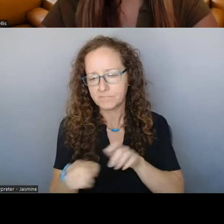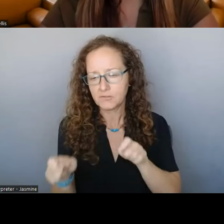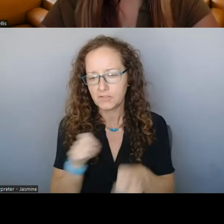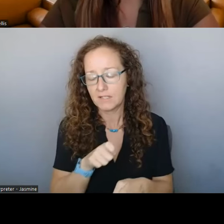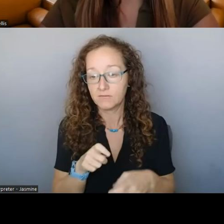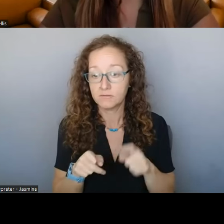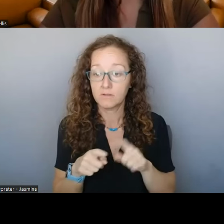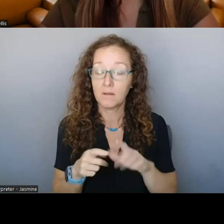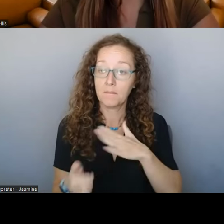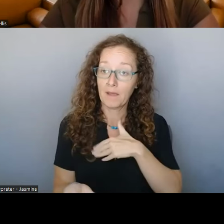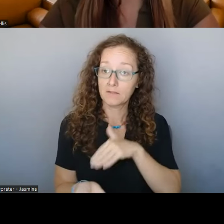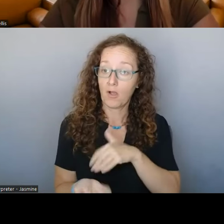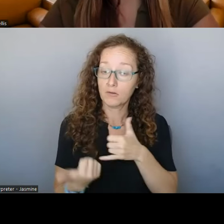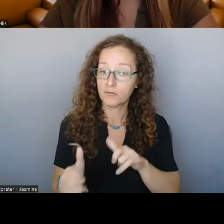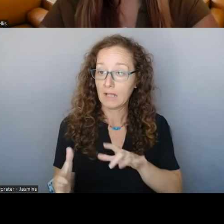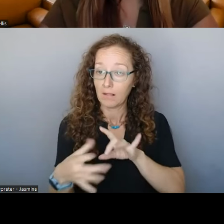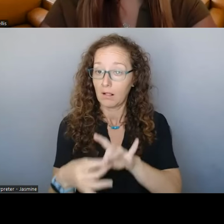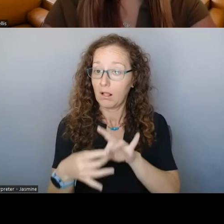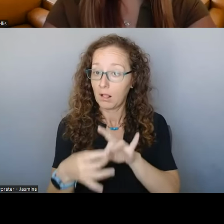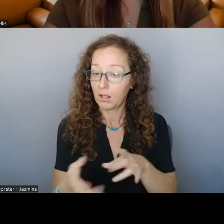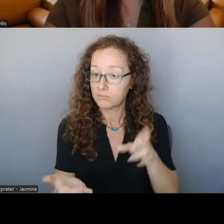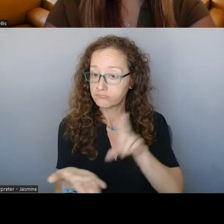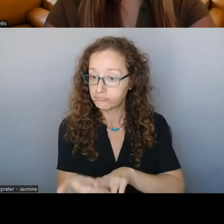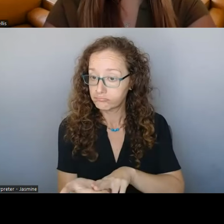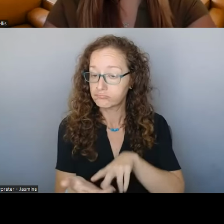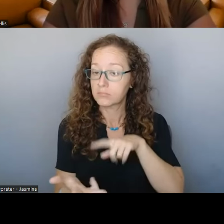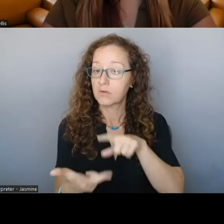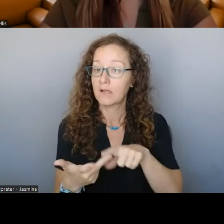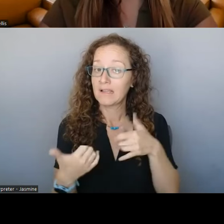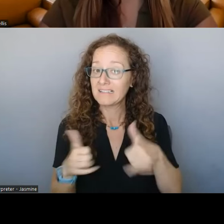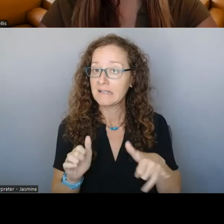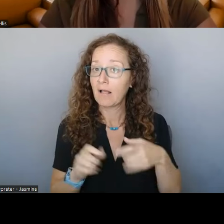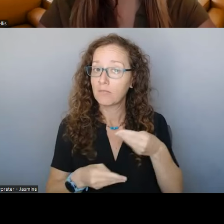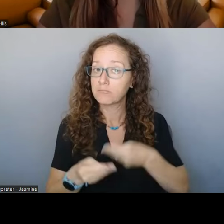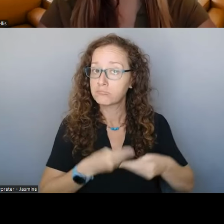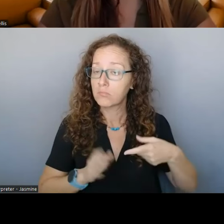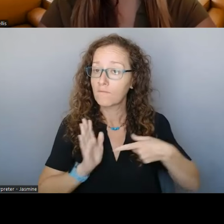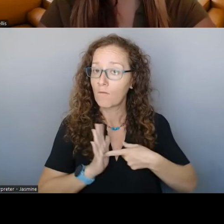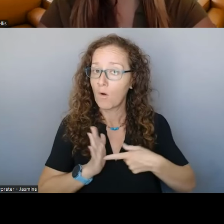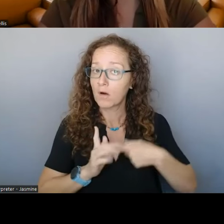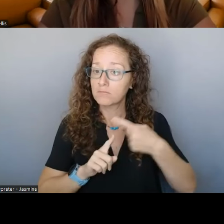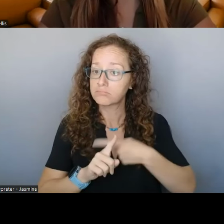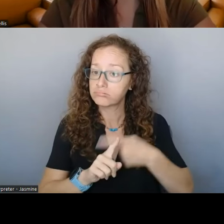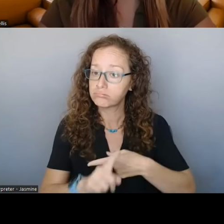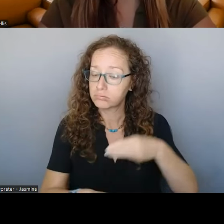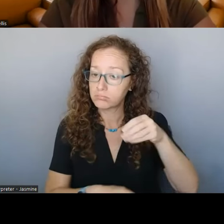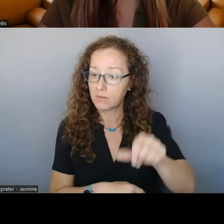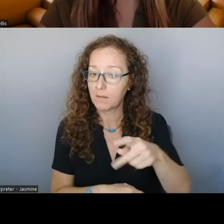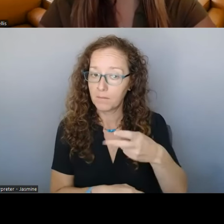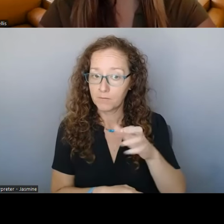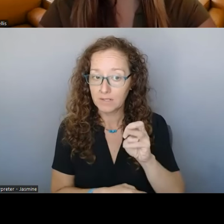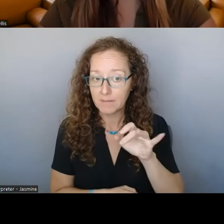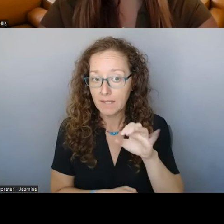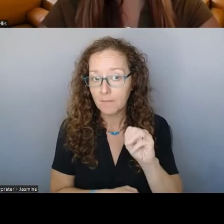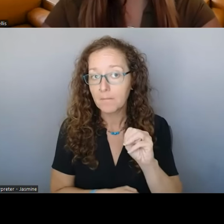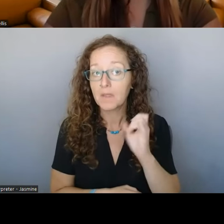want to do that review every year, even if you think things are working well for you. It's always beneficial to review that plan.